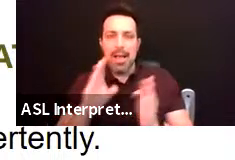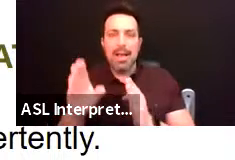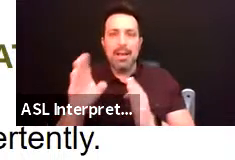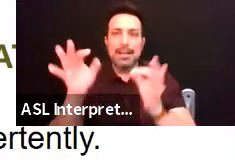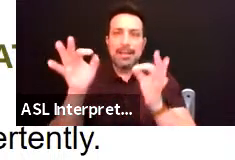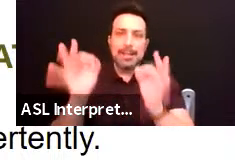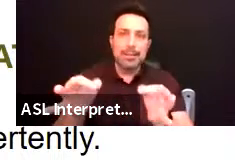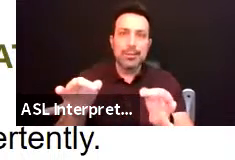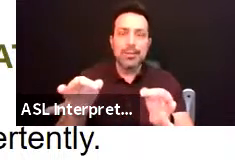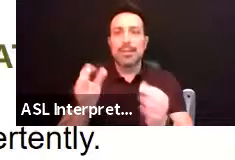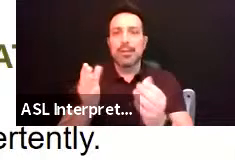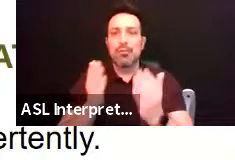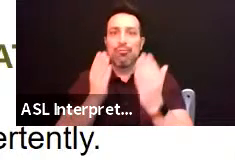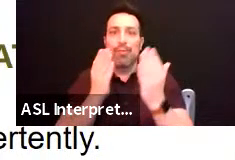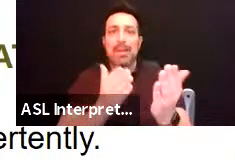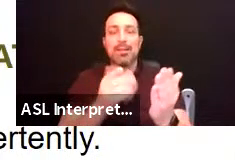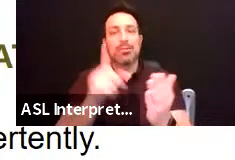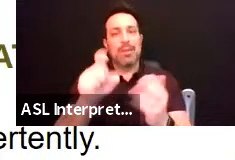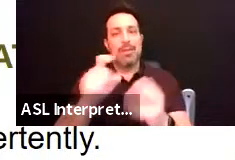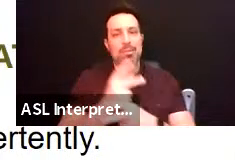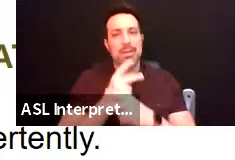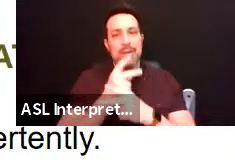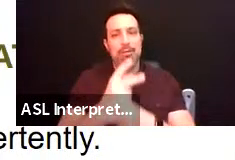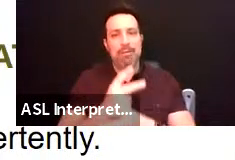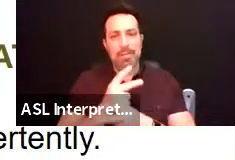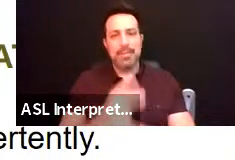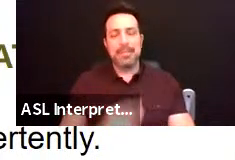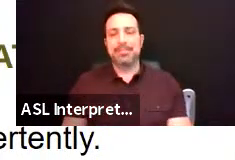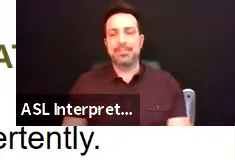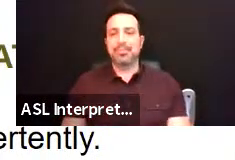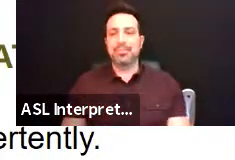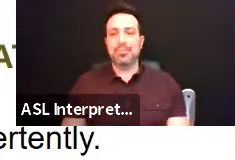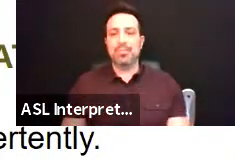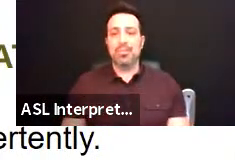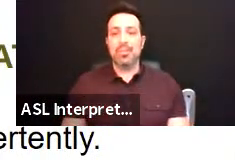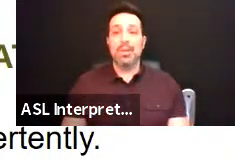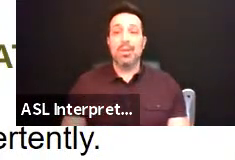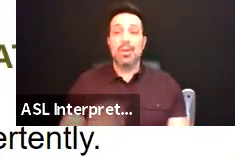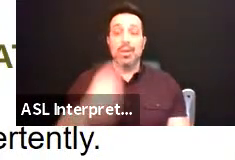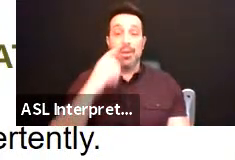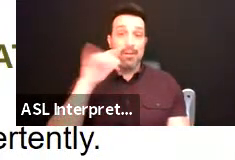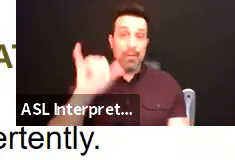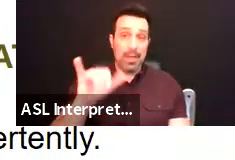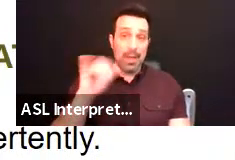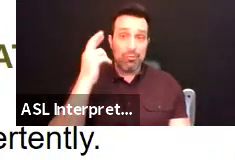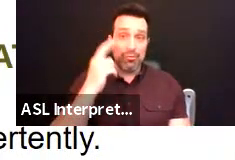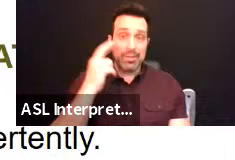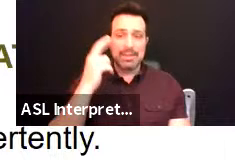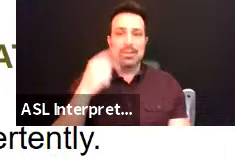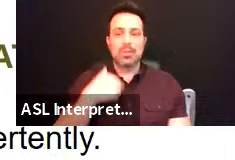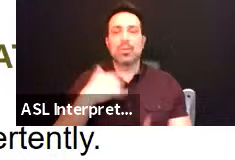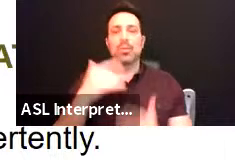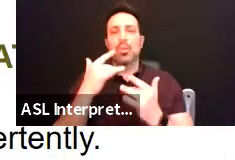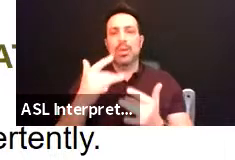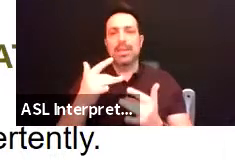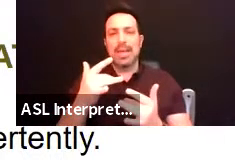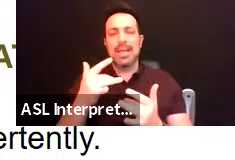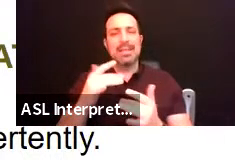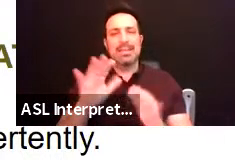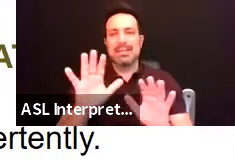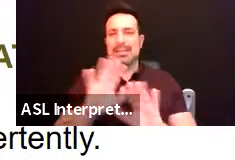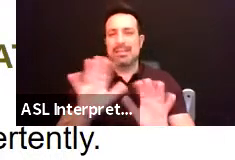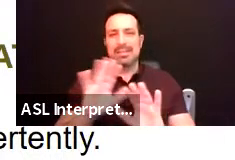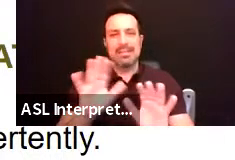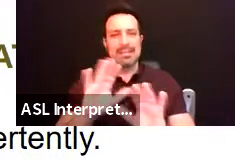a recommendation, you have to be careful. For that reason, we tend to discourage